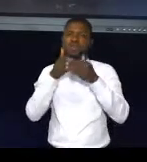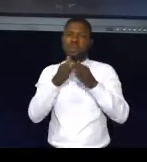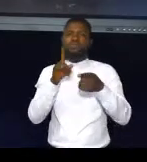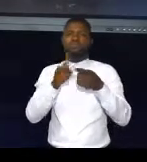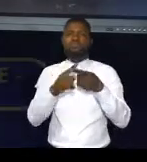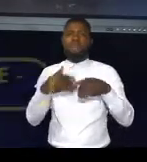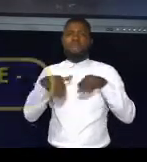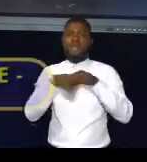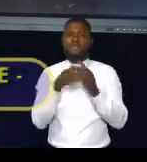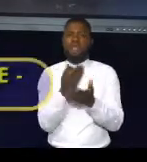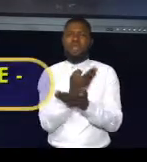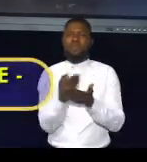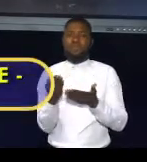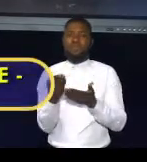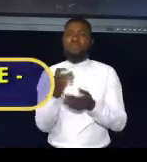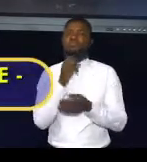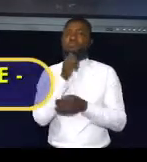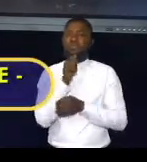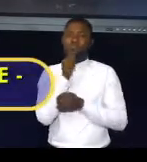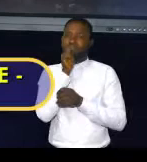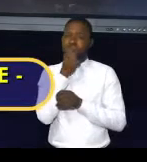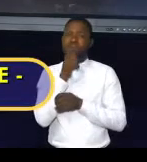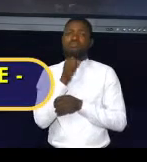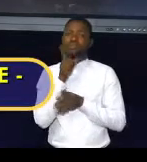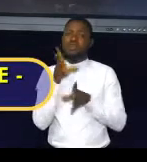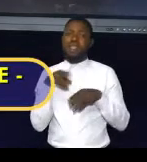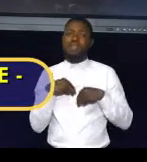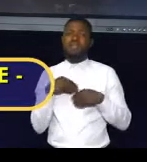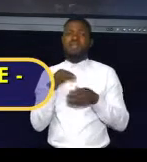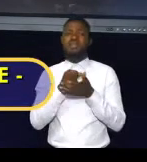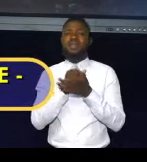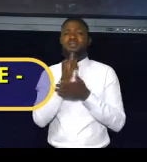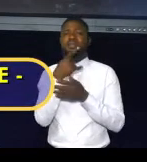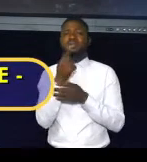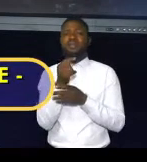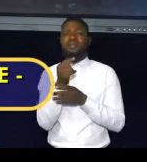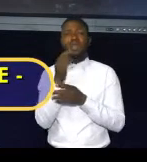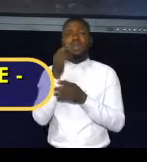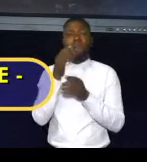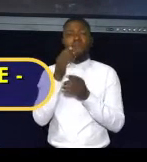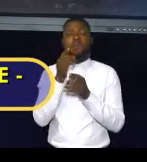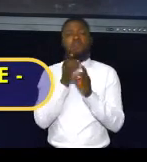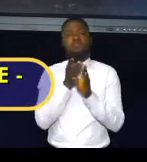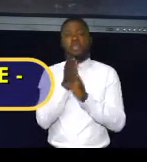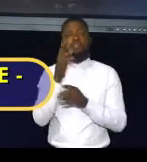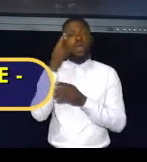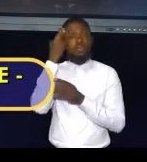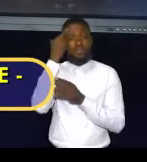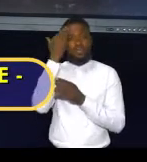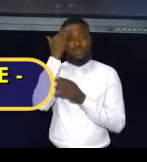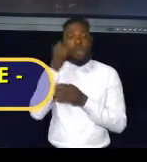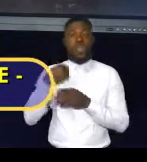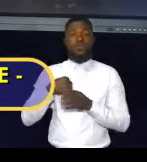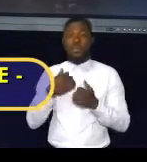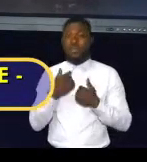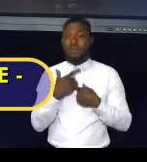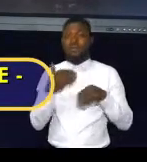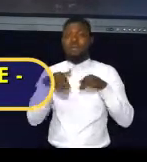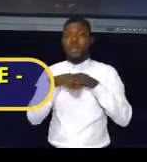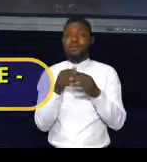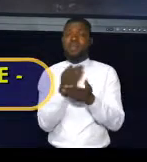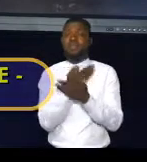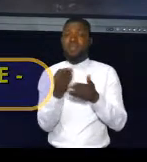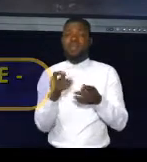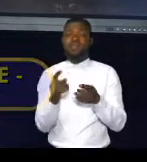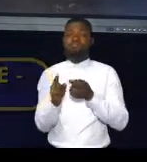could lead to marital failure. Intolerance. And that's a major reason why we have marital